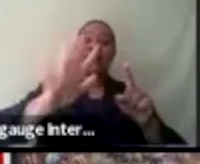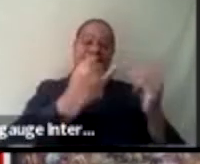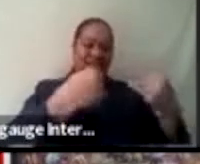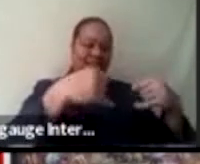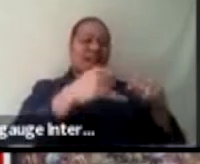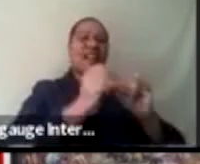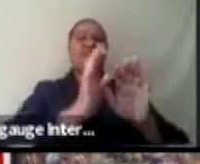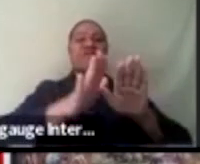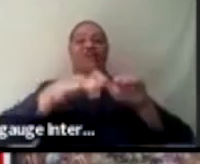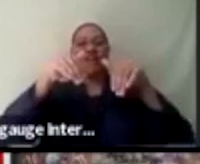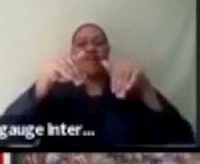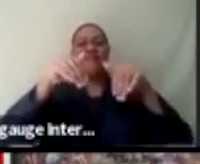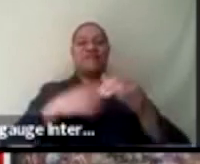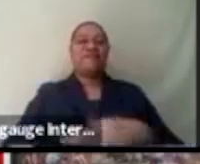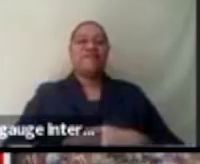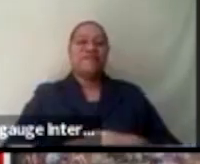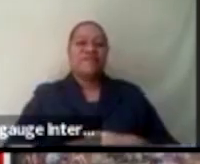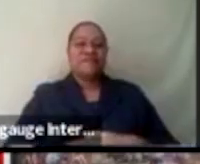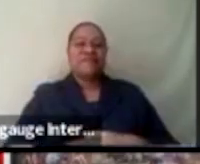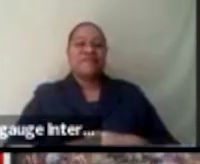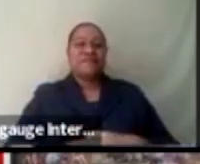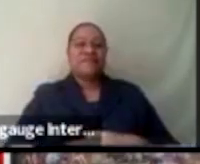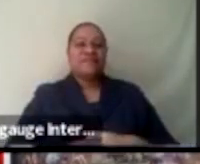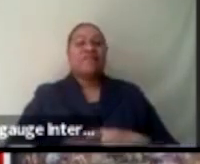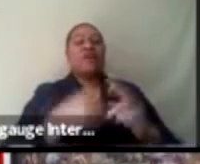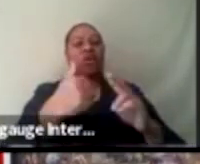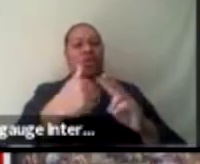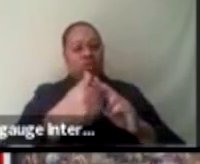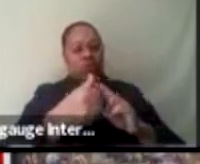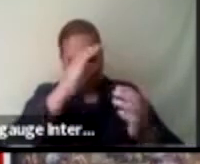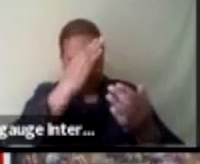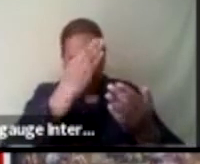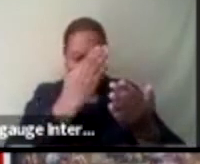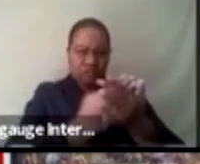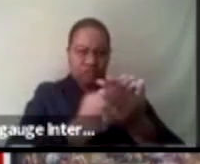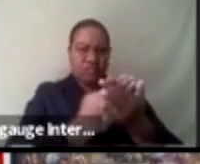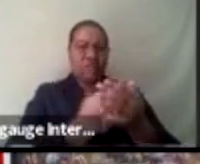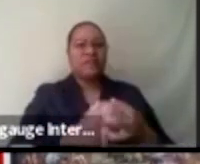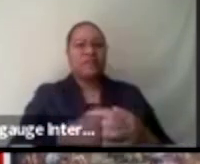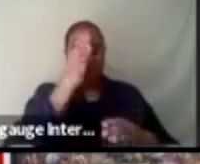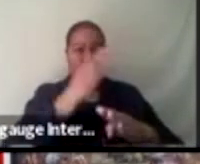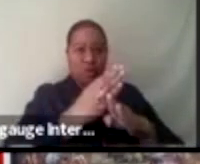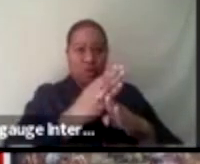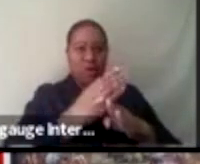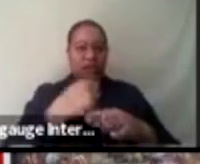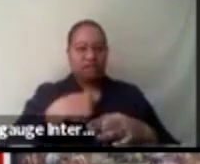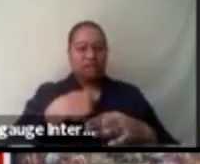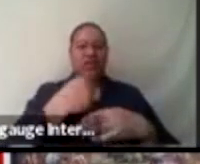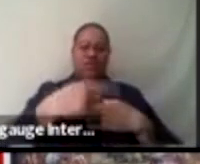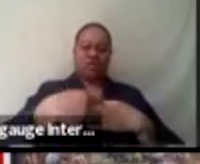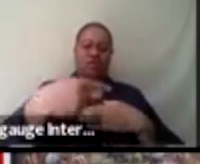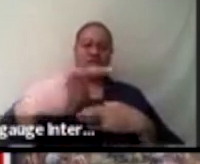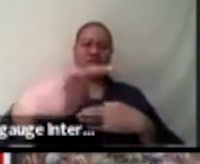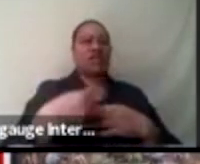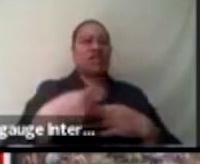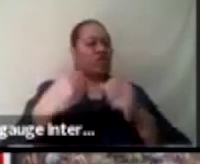Forum. I can only hope that I will be able to continue the strong